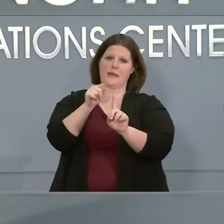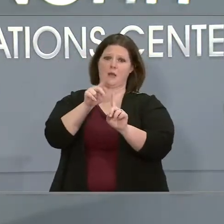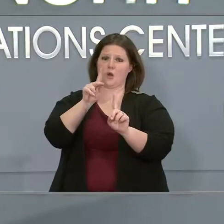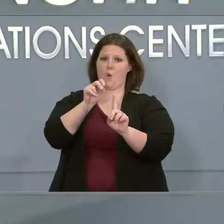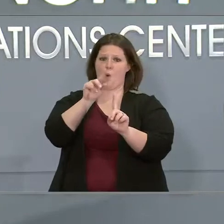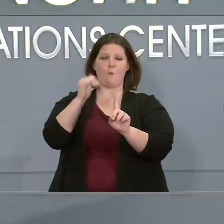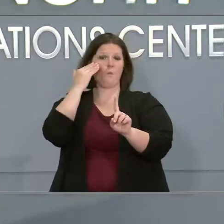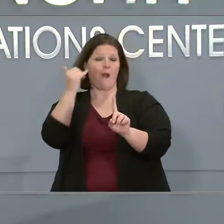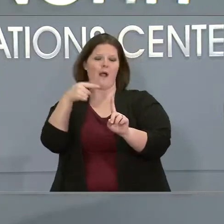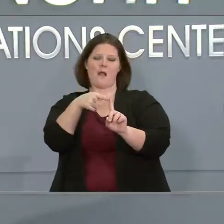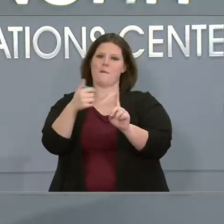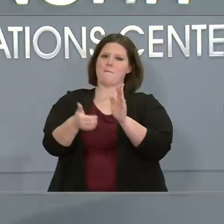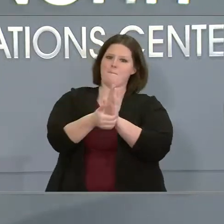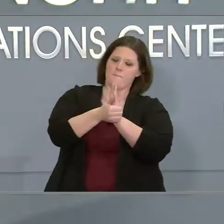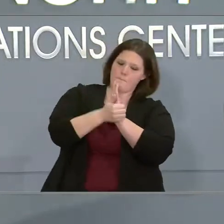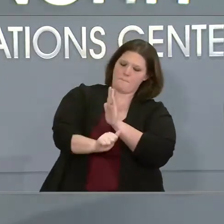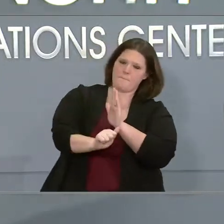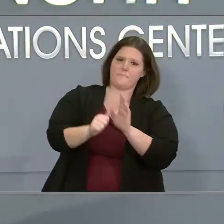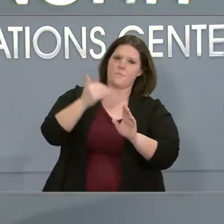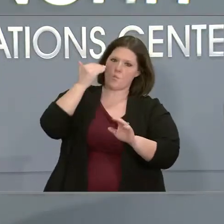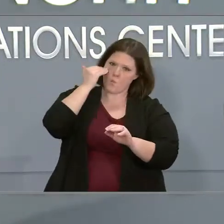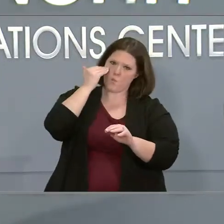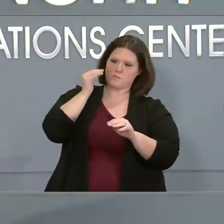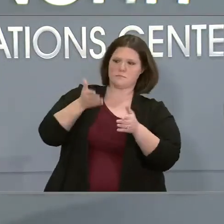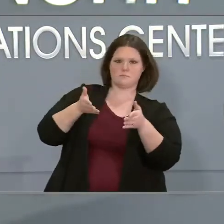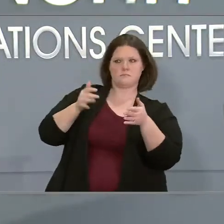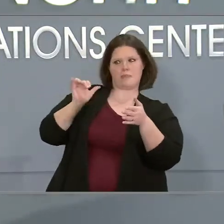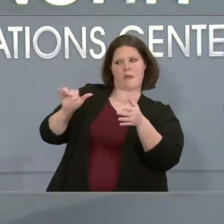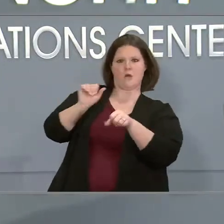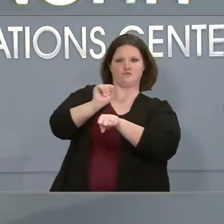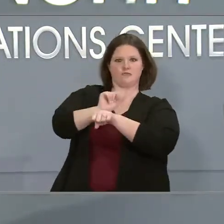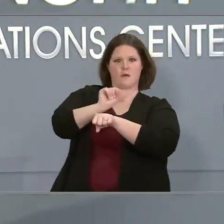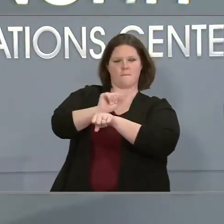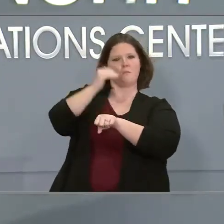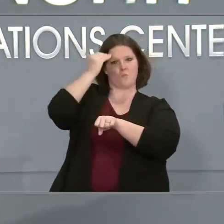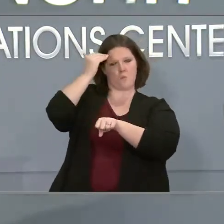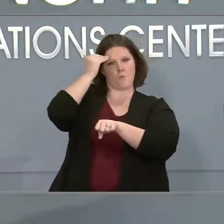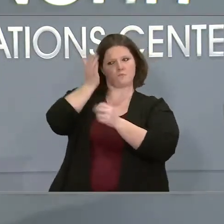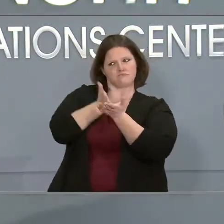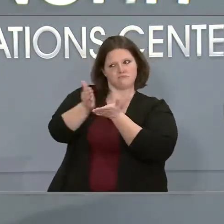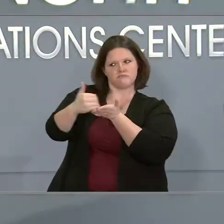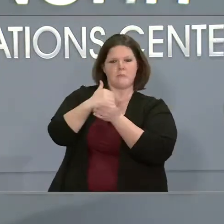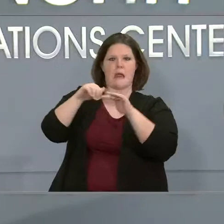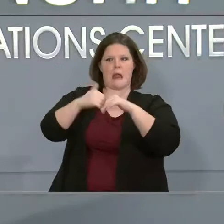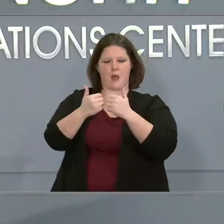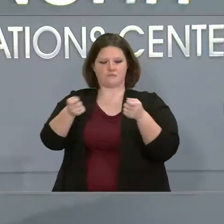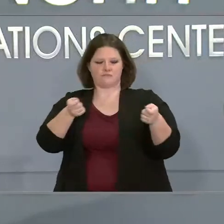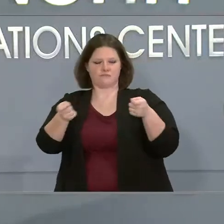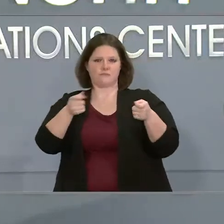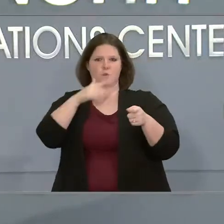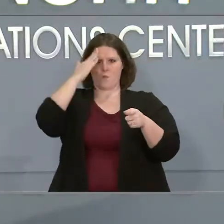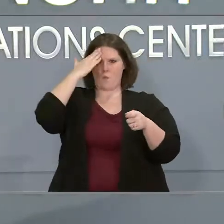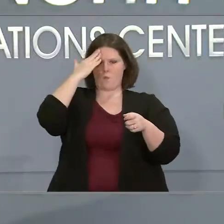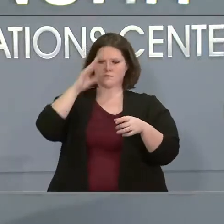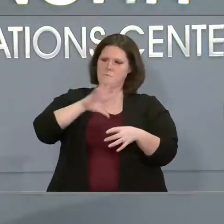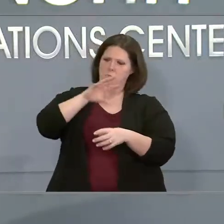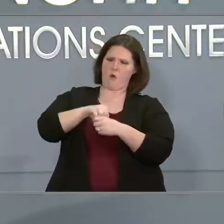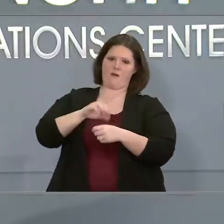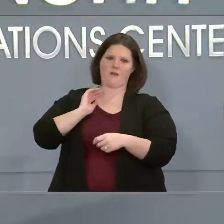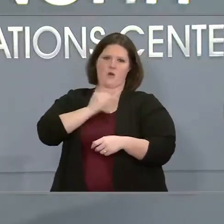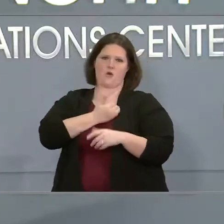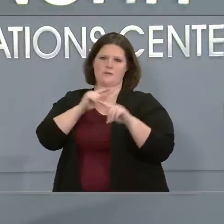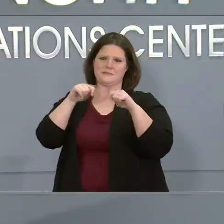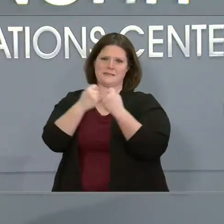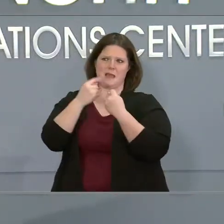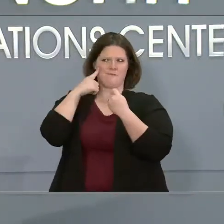qualified and experienced person for the job. He has been a part of this team for the past number of years, and we've seen